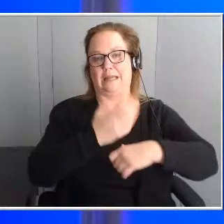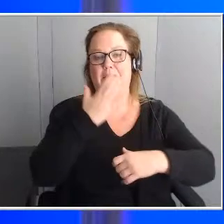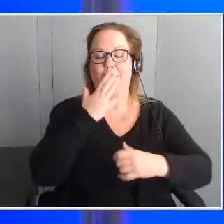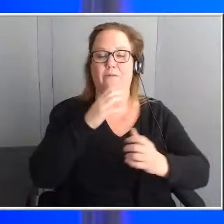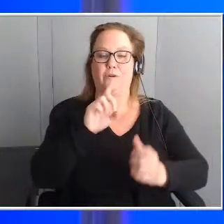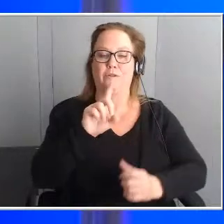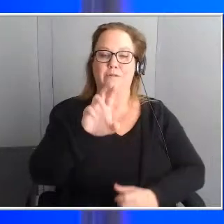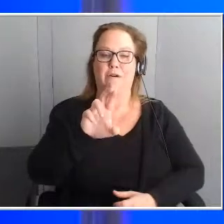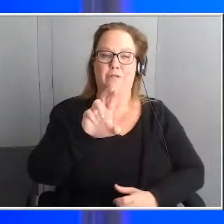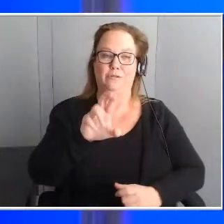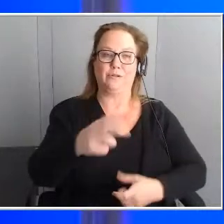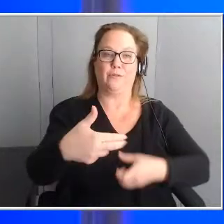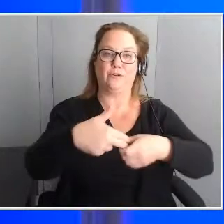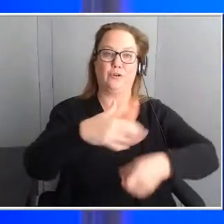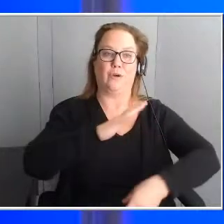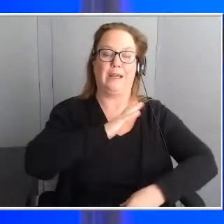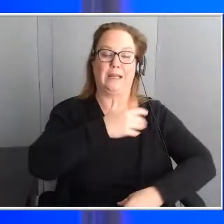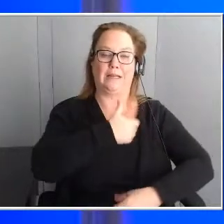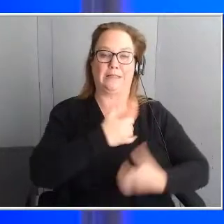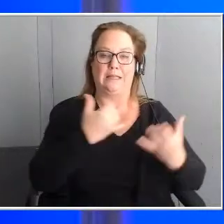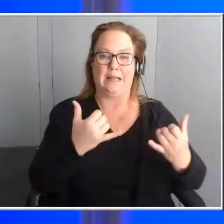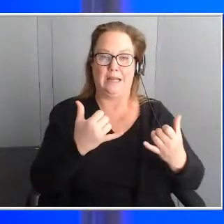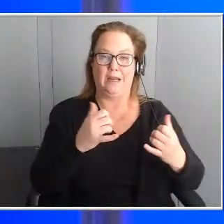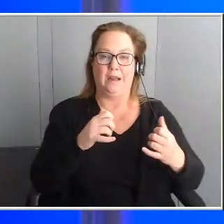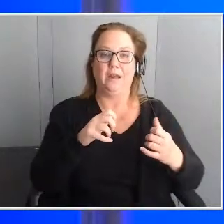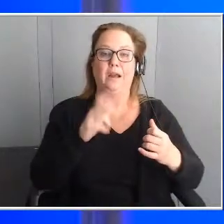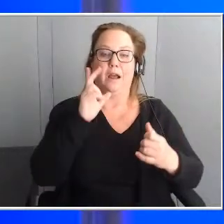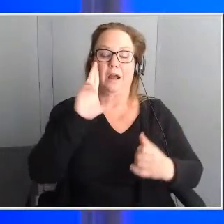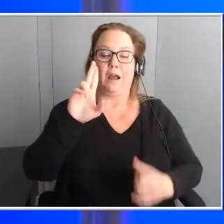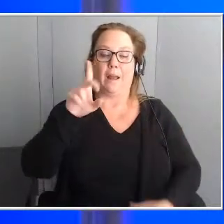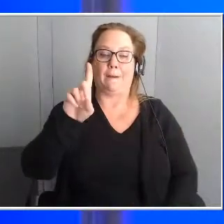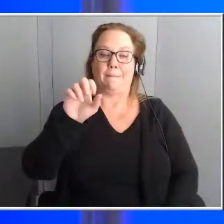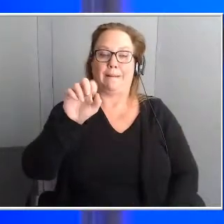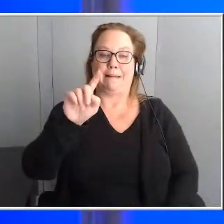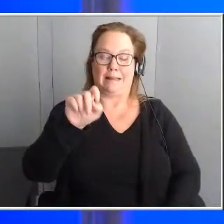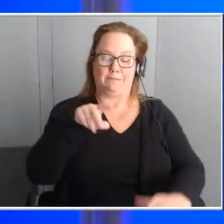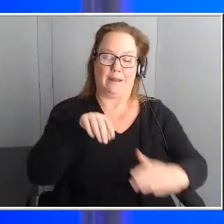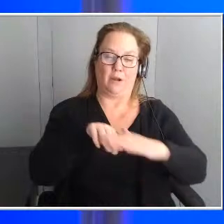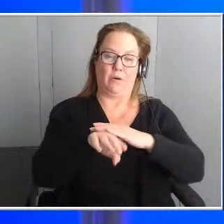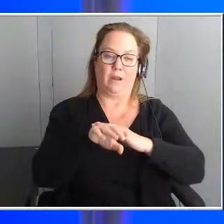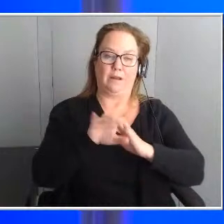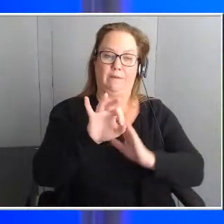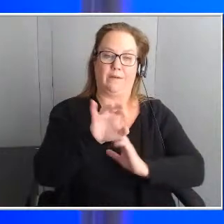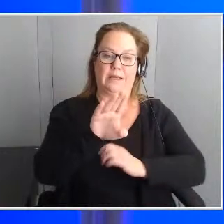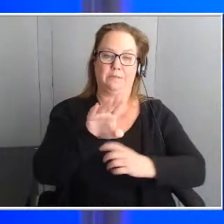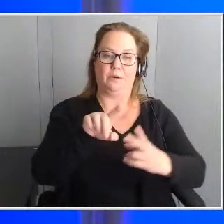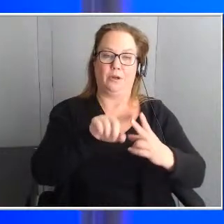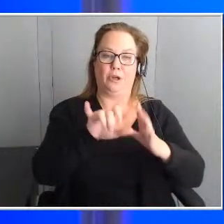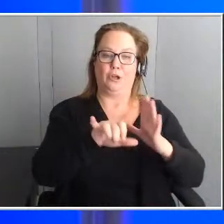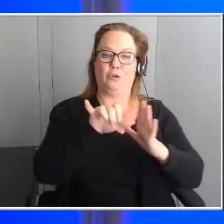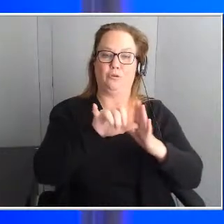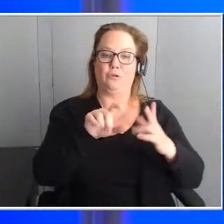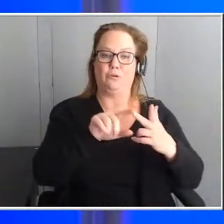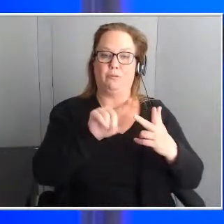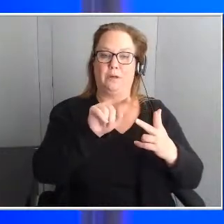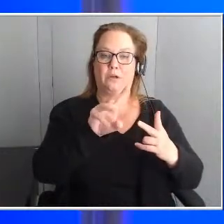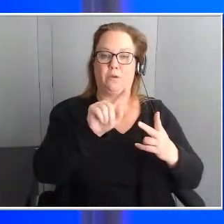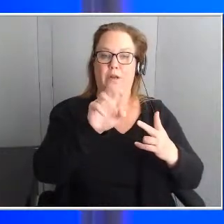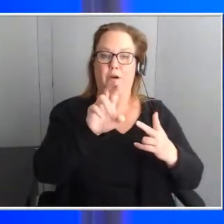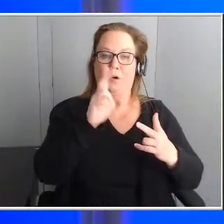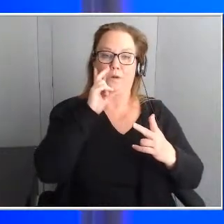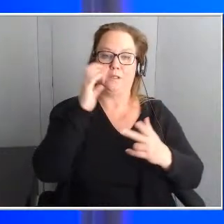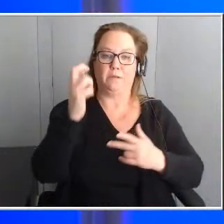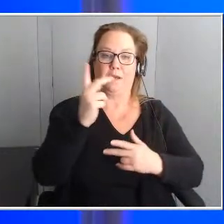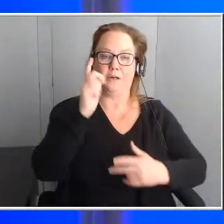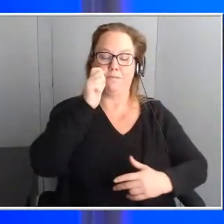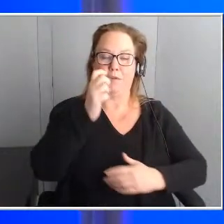the time out of their busy schedules. You can catch our updates anytime by logging onto Facebook, YouTube, and Twitter. We will see you back here